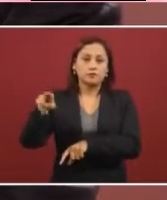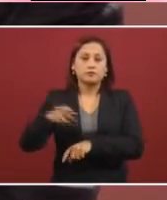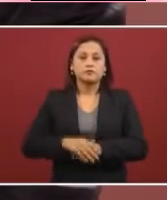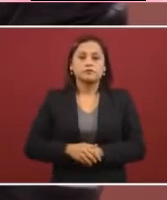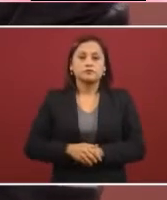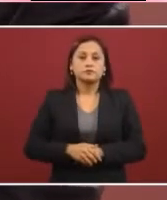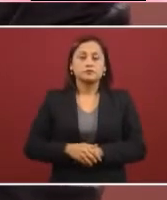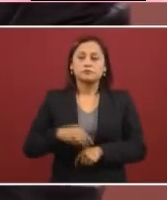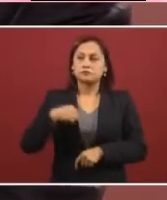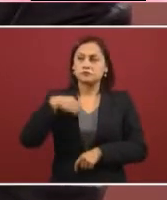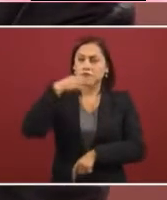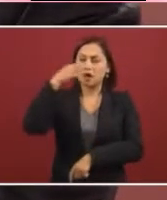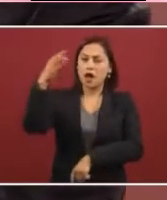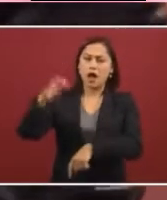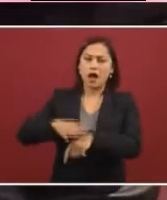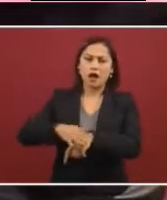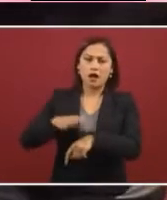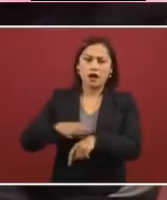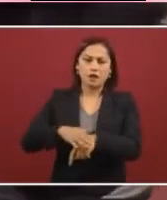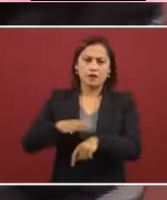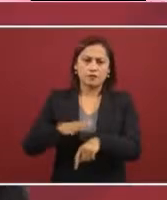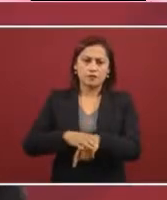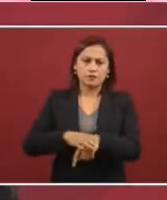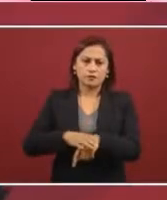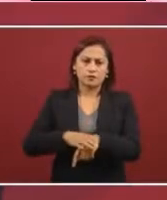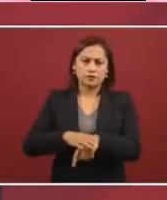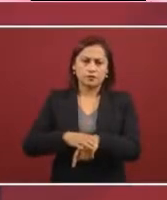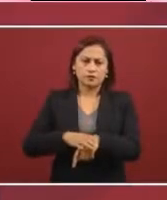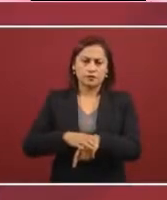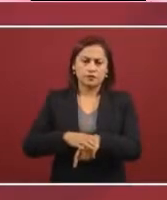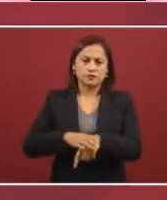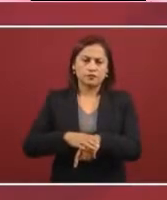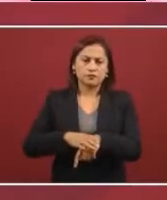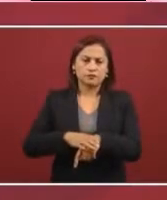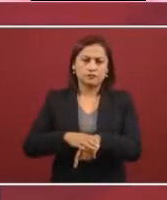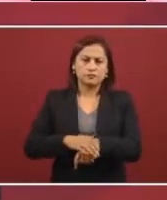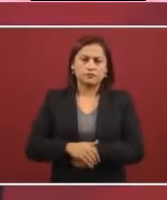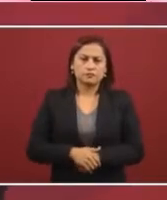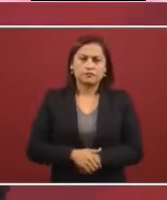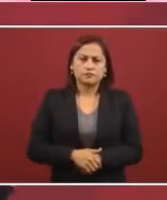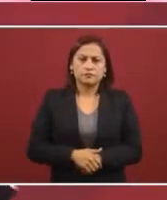judication of giving a